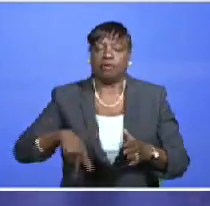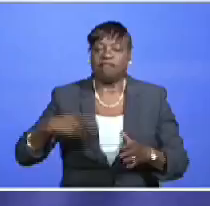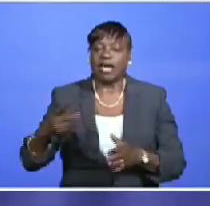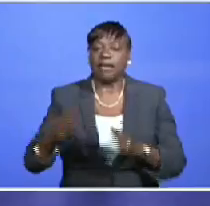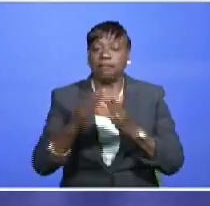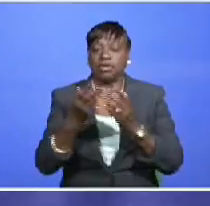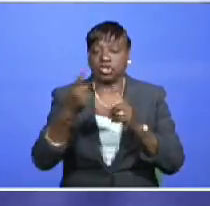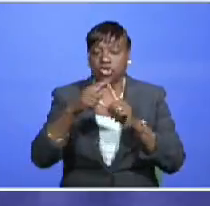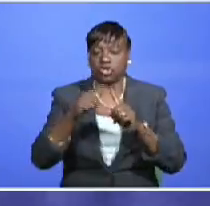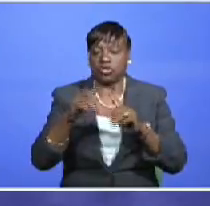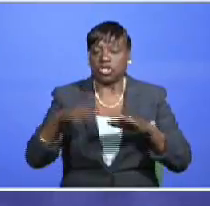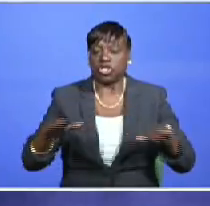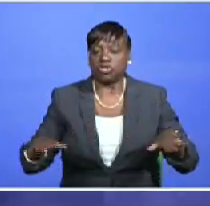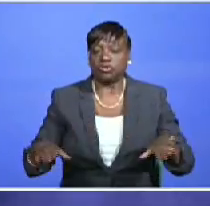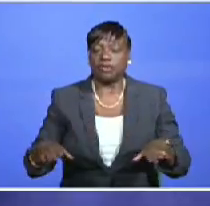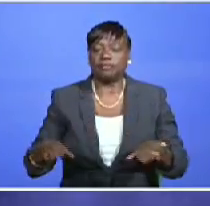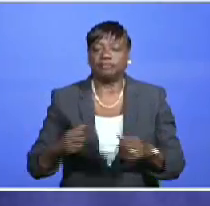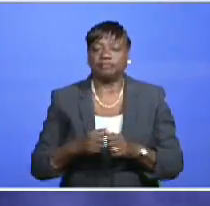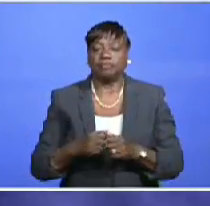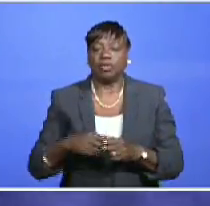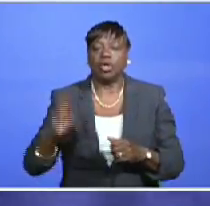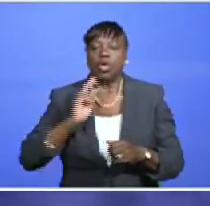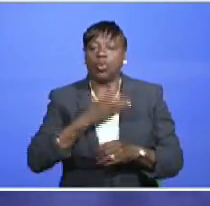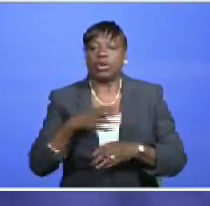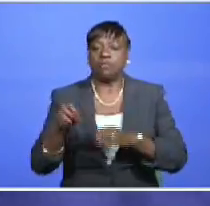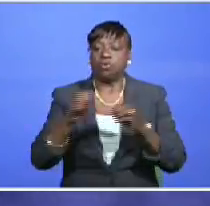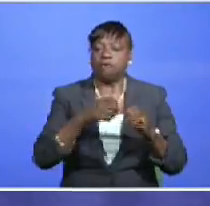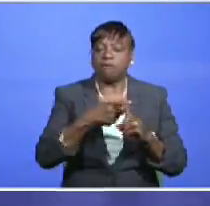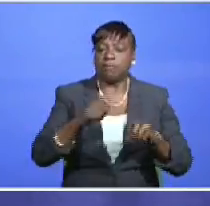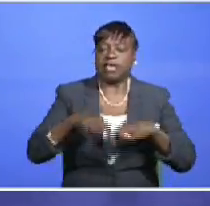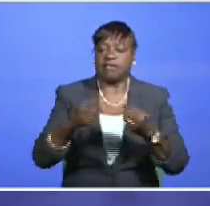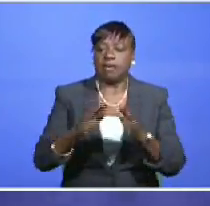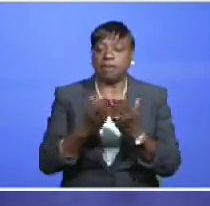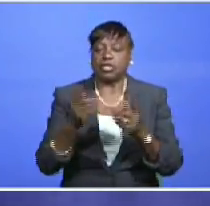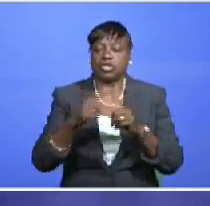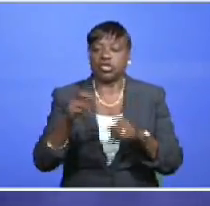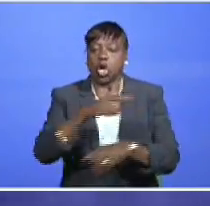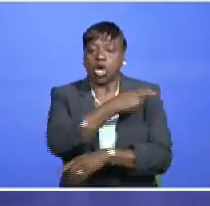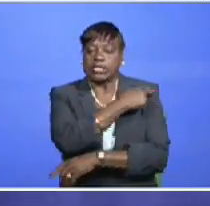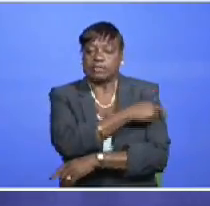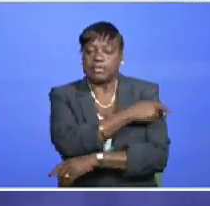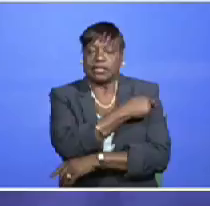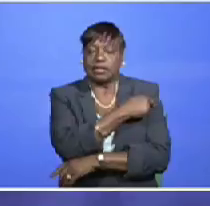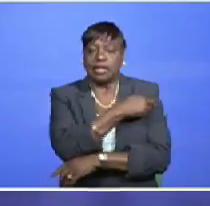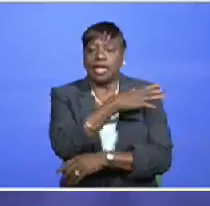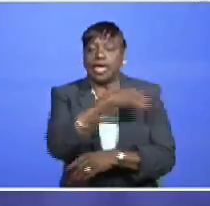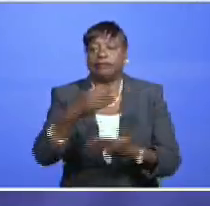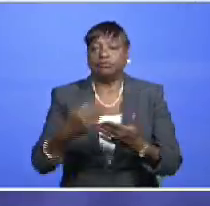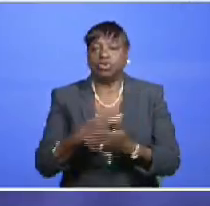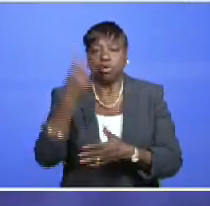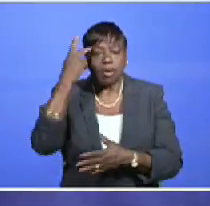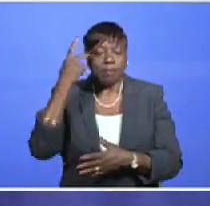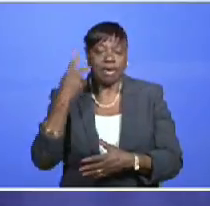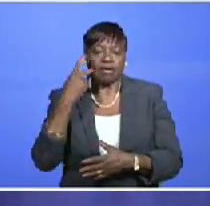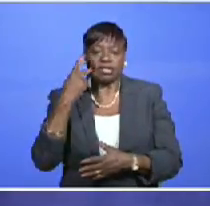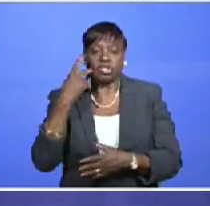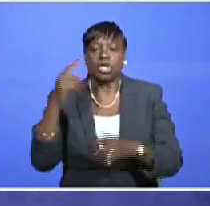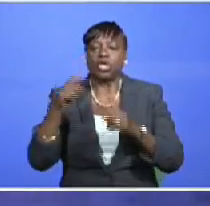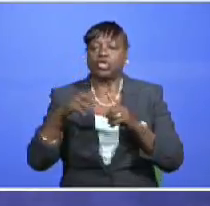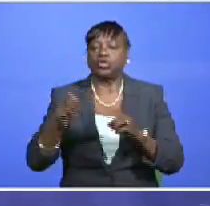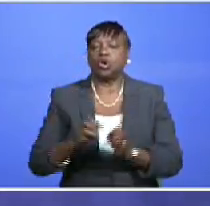moved our initiative from giving out books in the hospital to new parents, trying to get into the wider community.